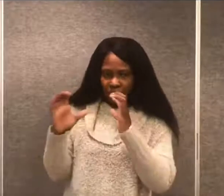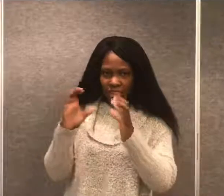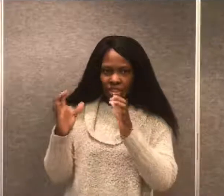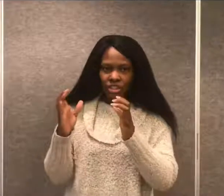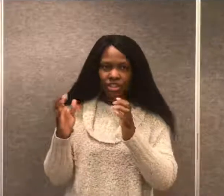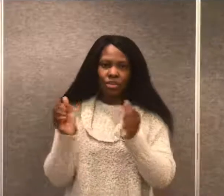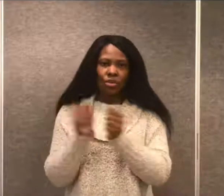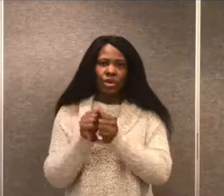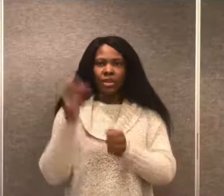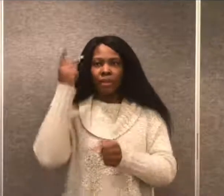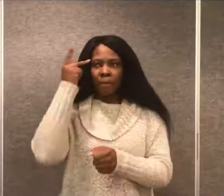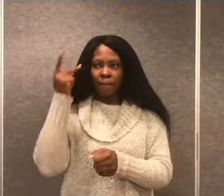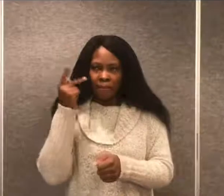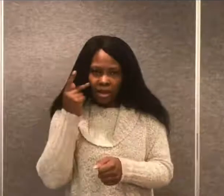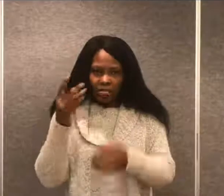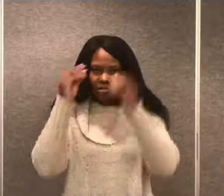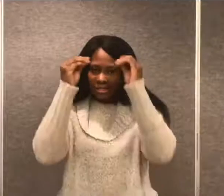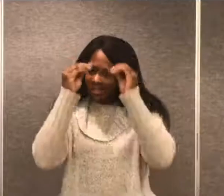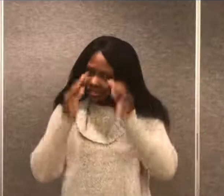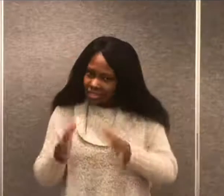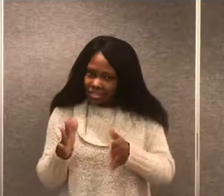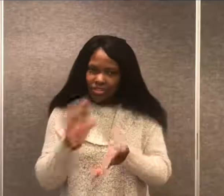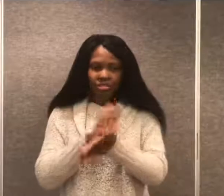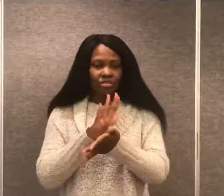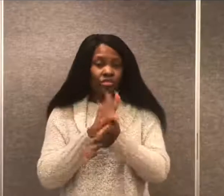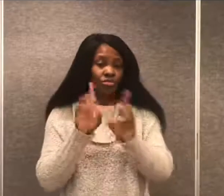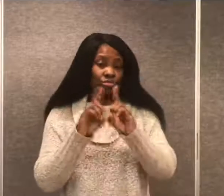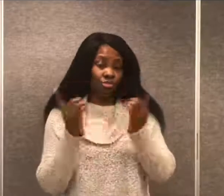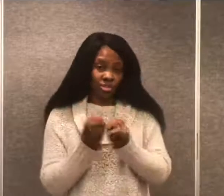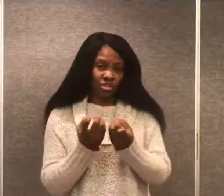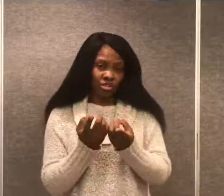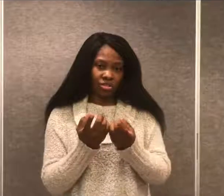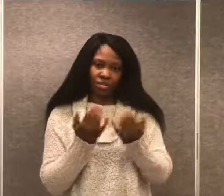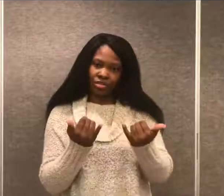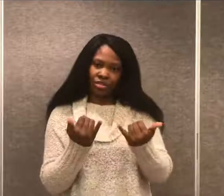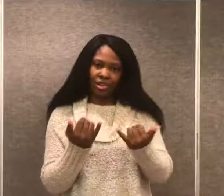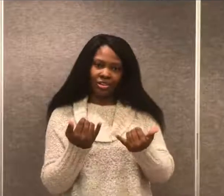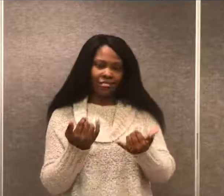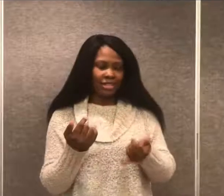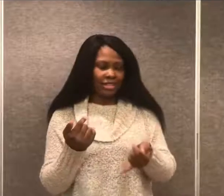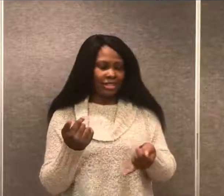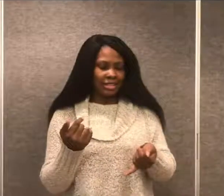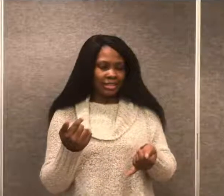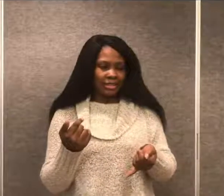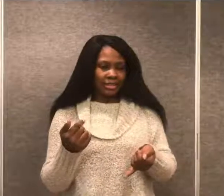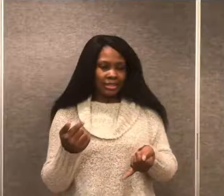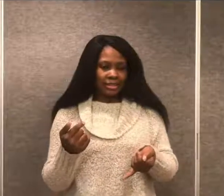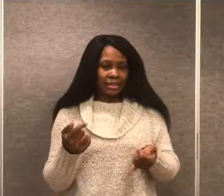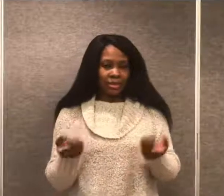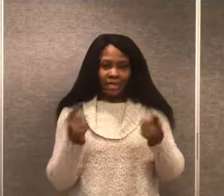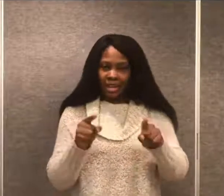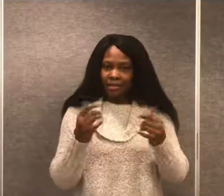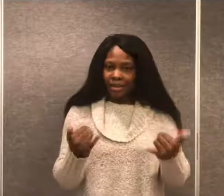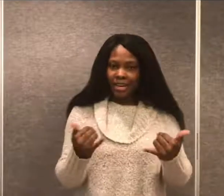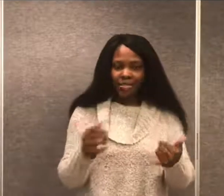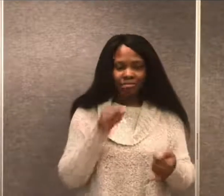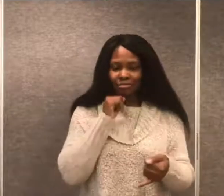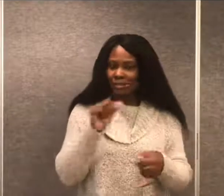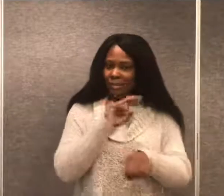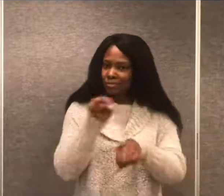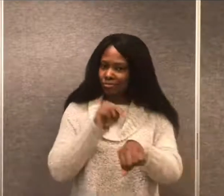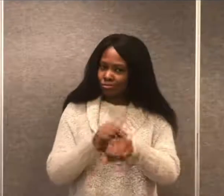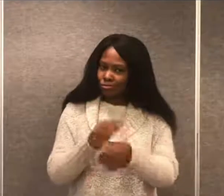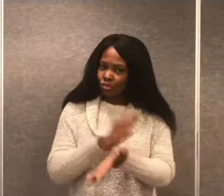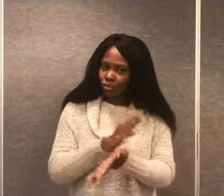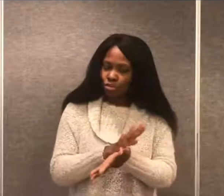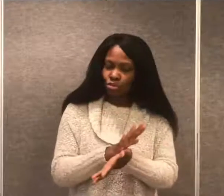school district. So tradition, we're definitely in a non-traditional kind of educational environment. However,